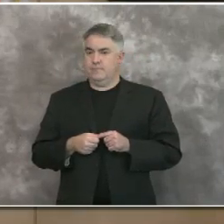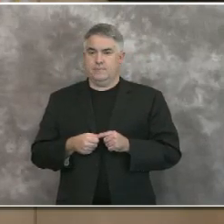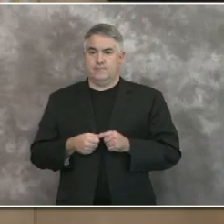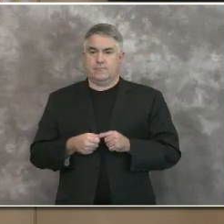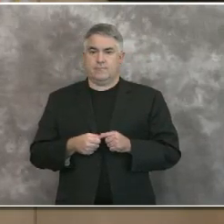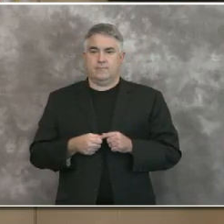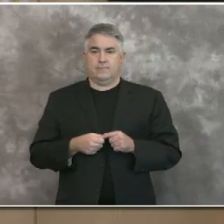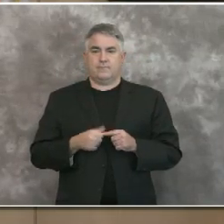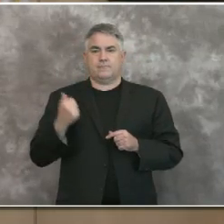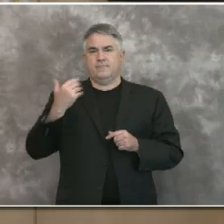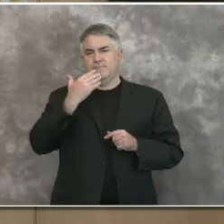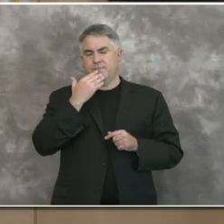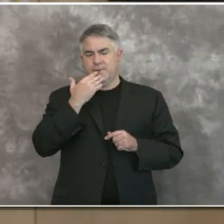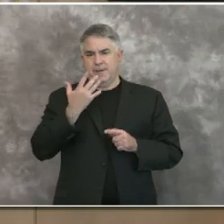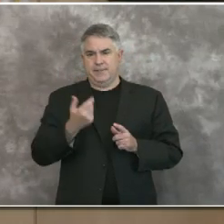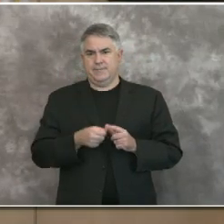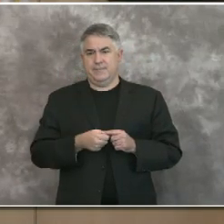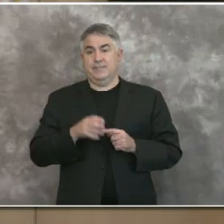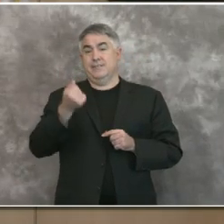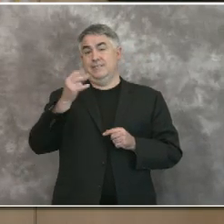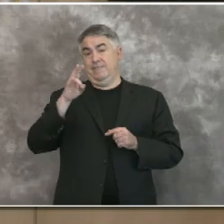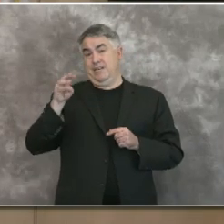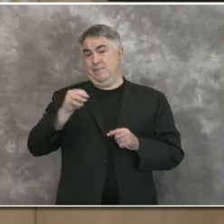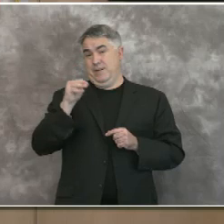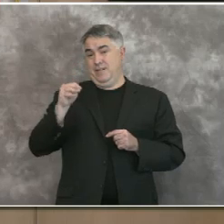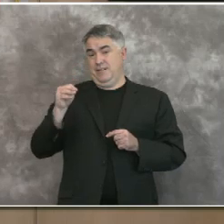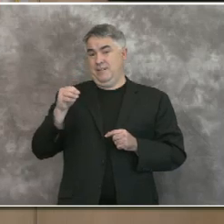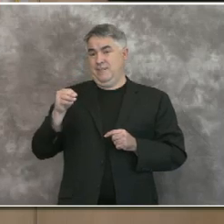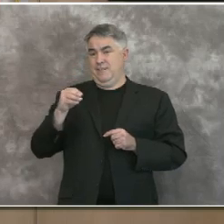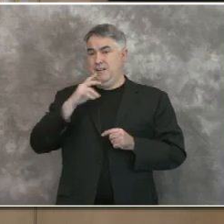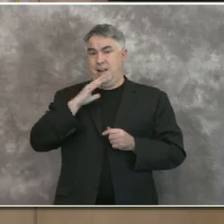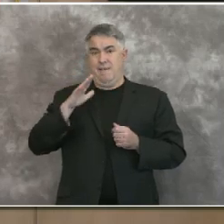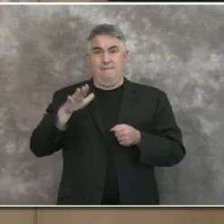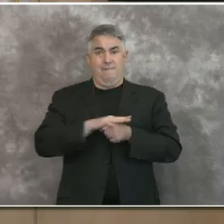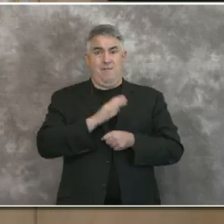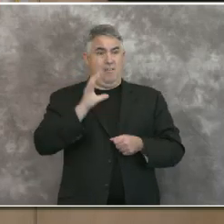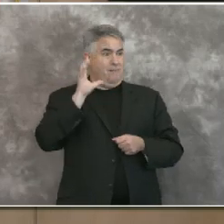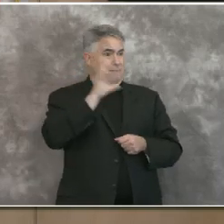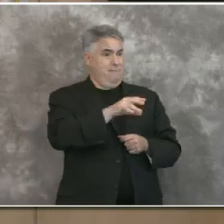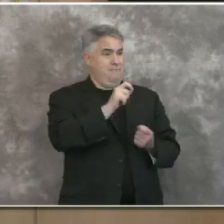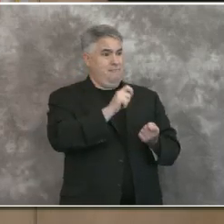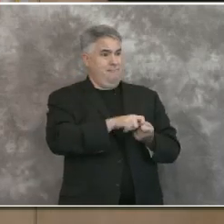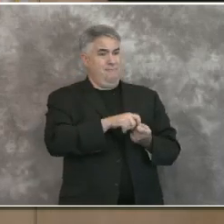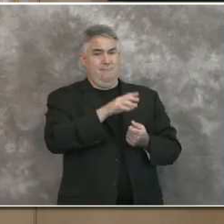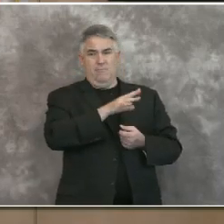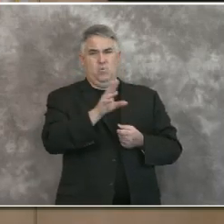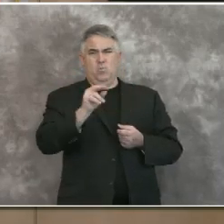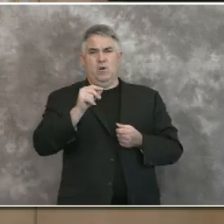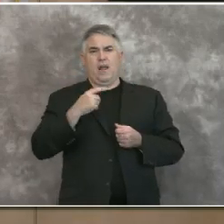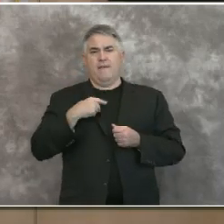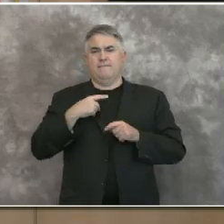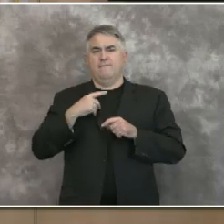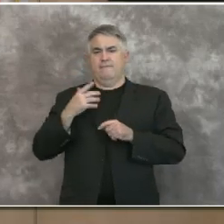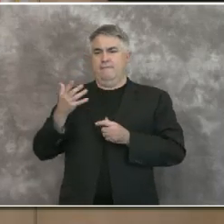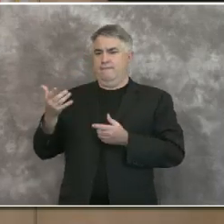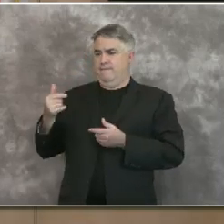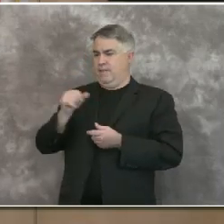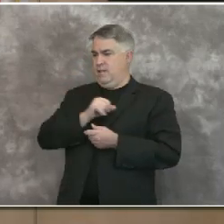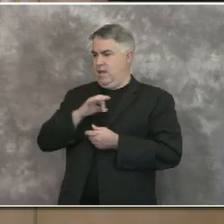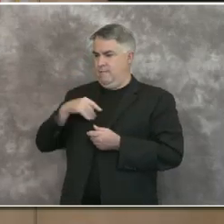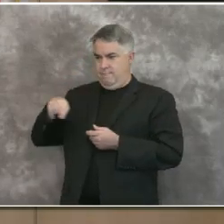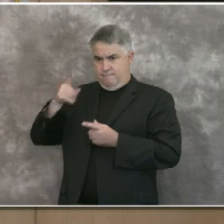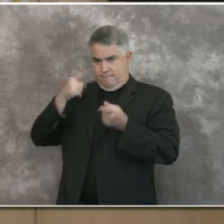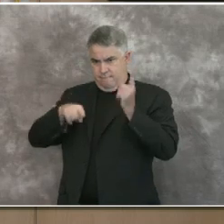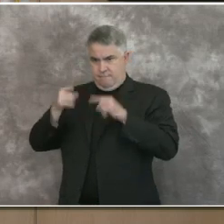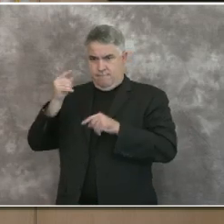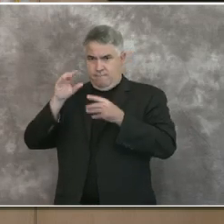Thank you. The $17 million hasn't been allocated specifically. Our county staff is working to come up with a plan for how best to spend it, and I